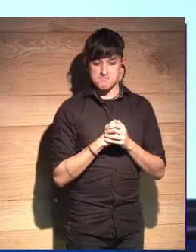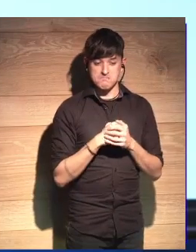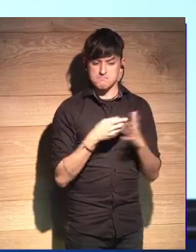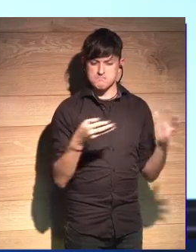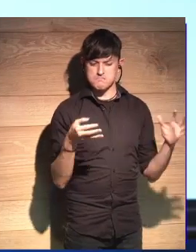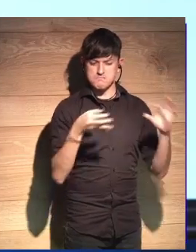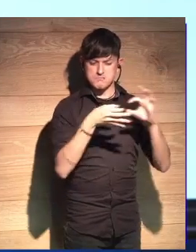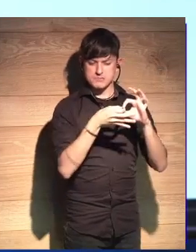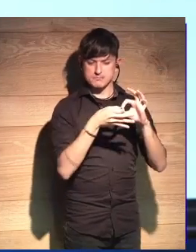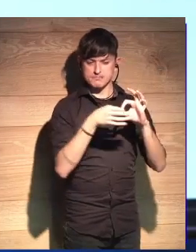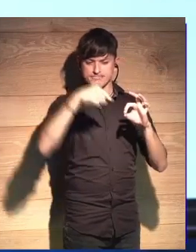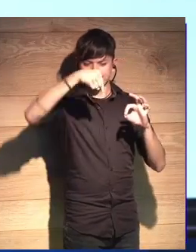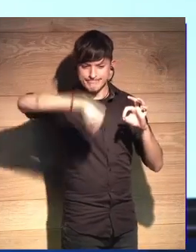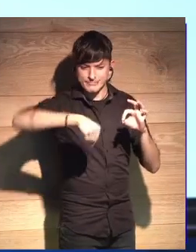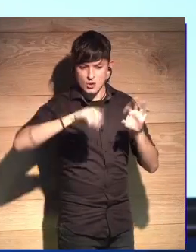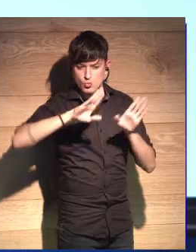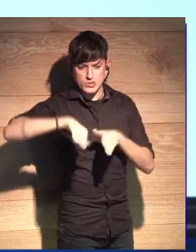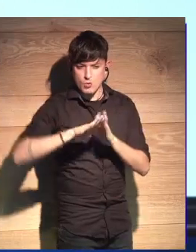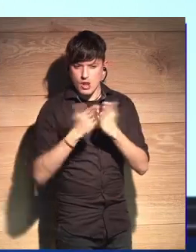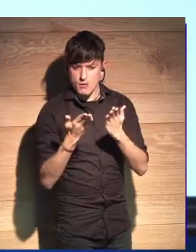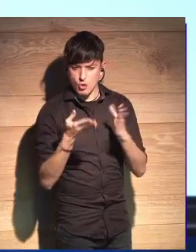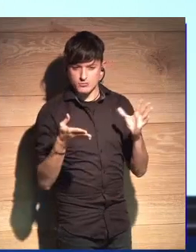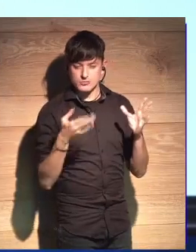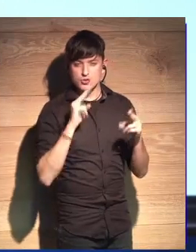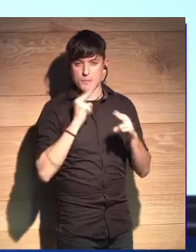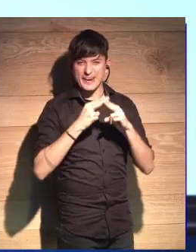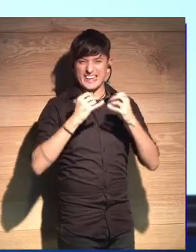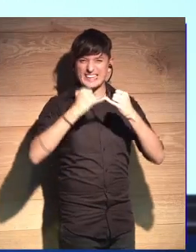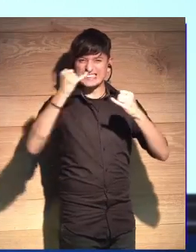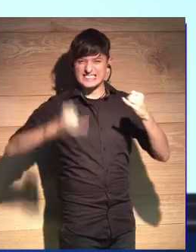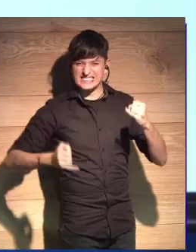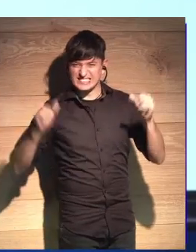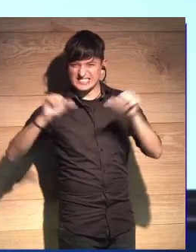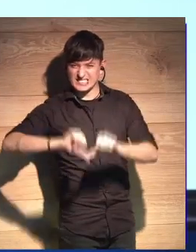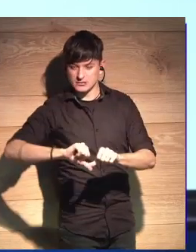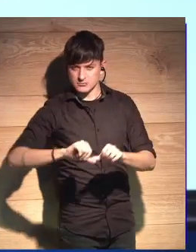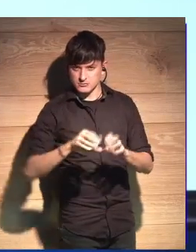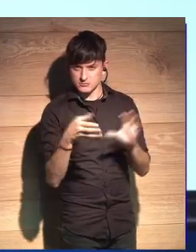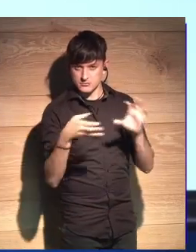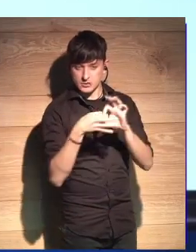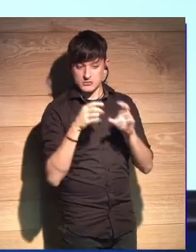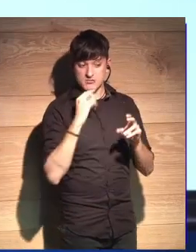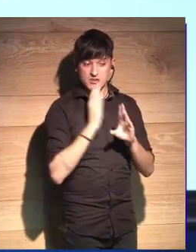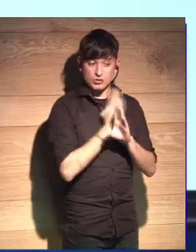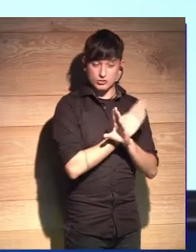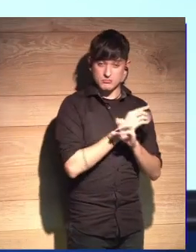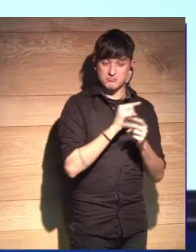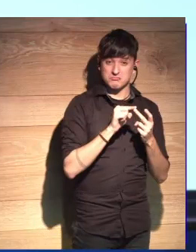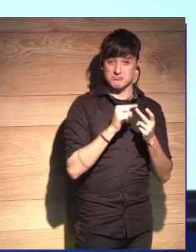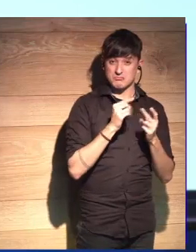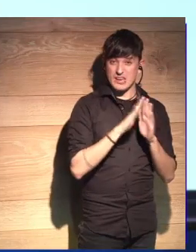that really has a lot in common and has a clear bond with this last one,